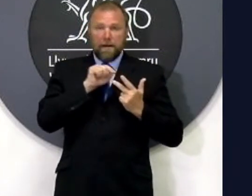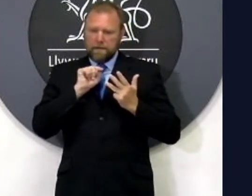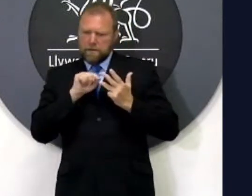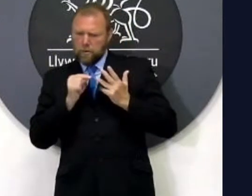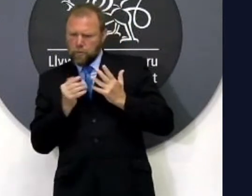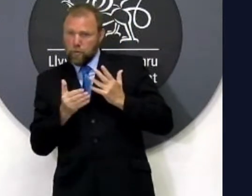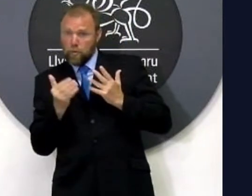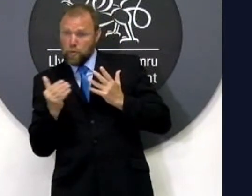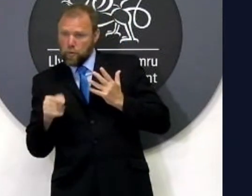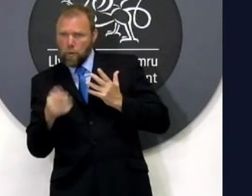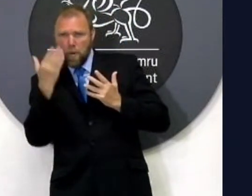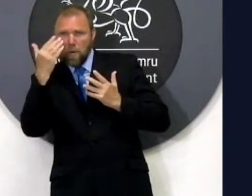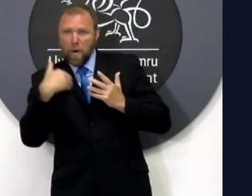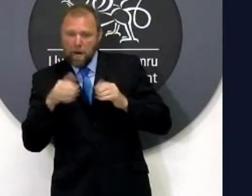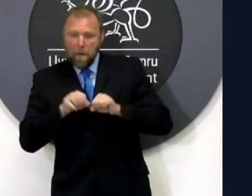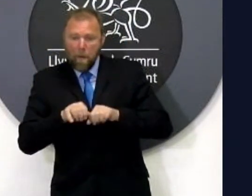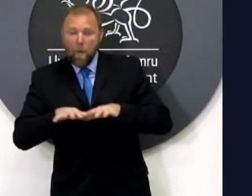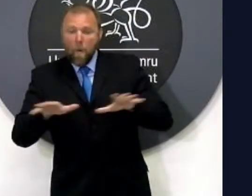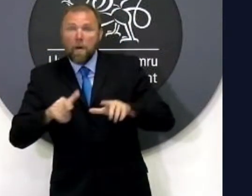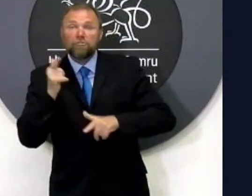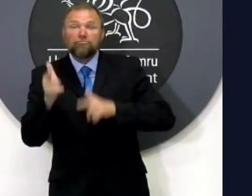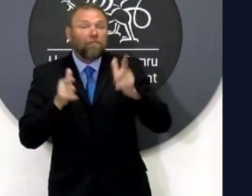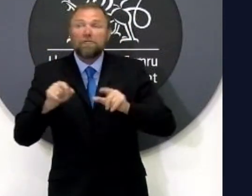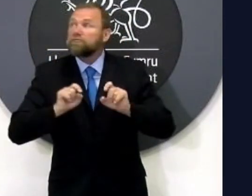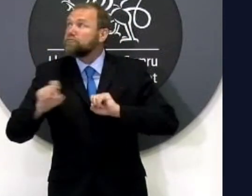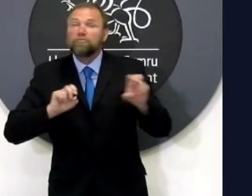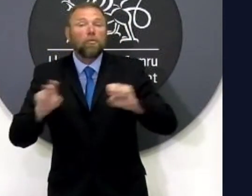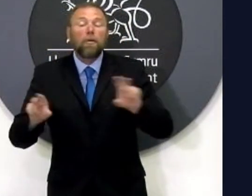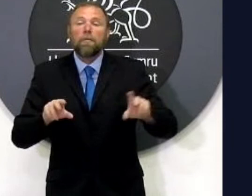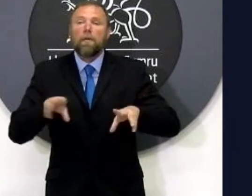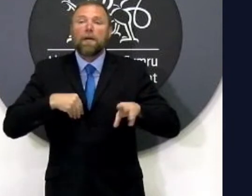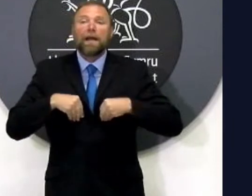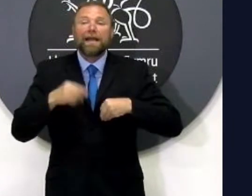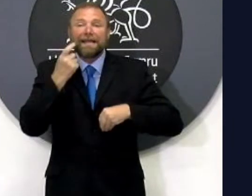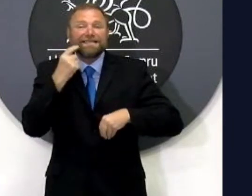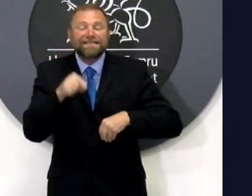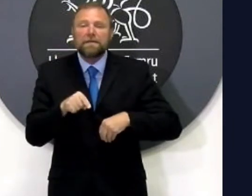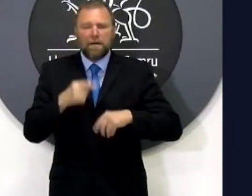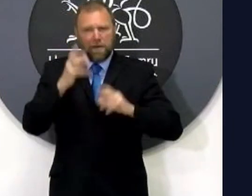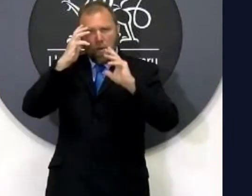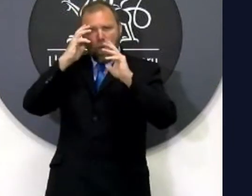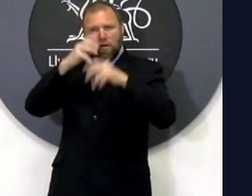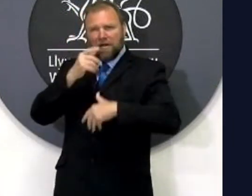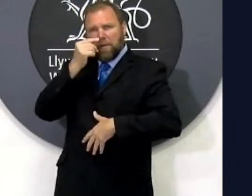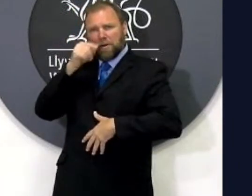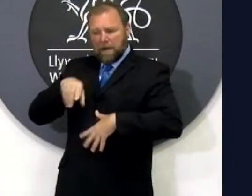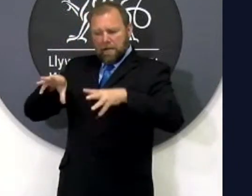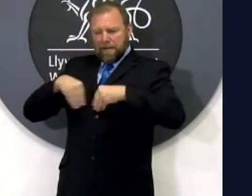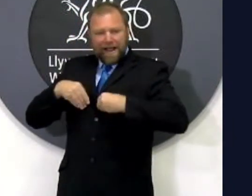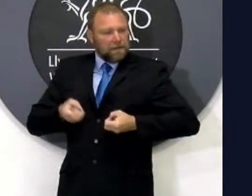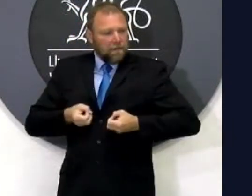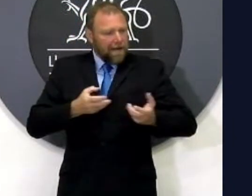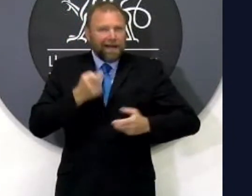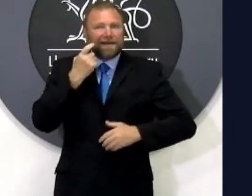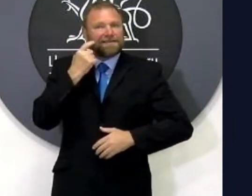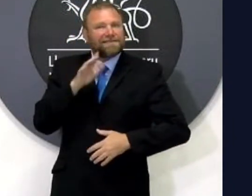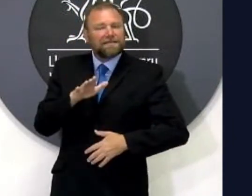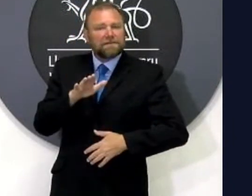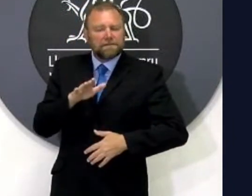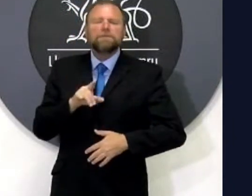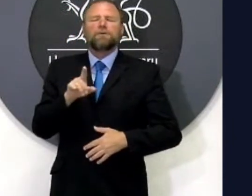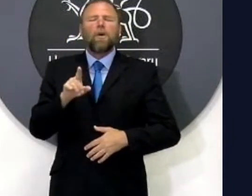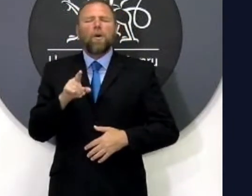is a risk that the vaccines may be less effective, and we worry about them because potentially they could be more virulent, which we don't think is the case with this